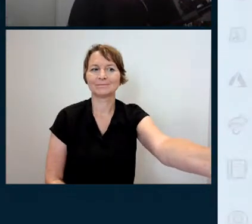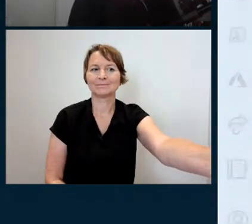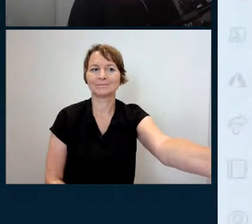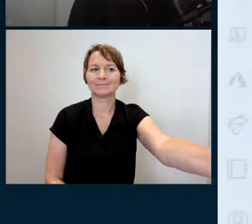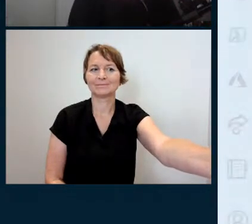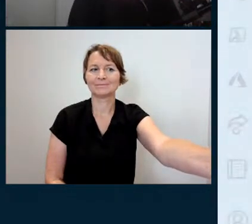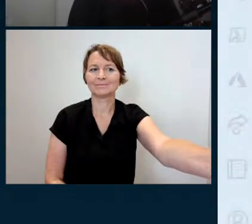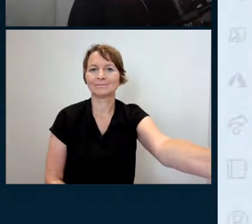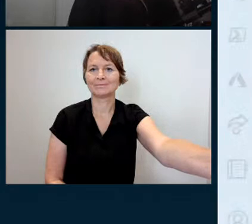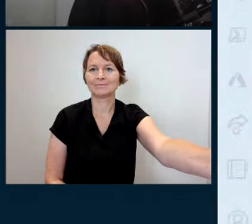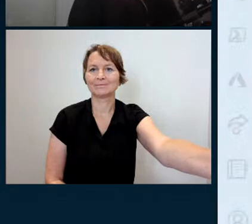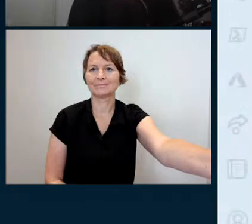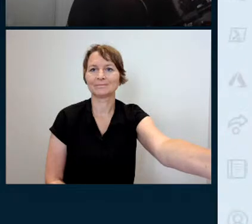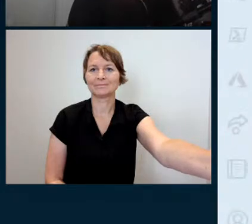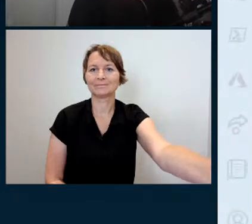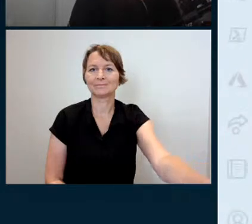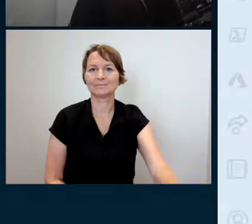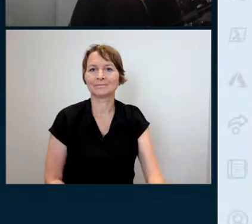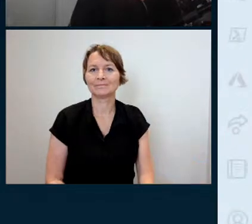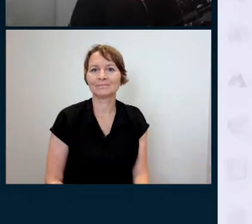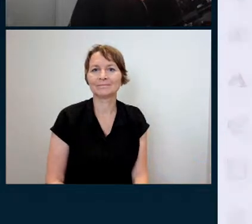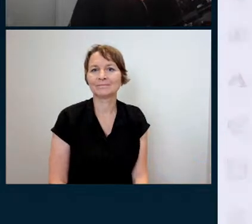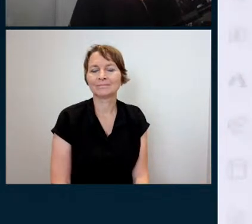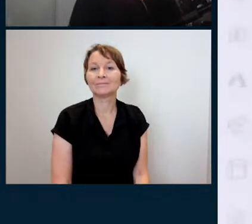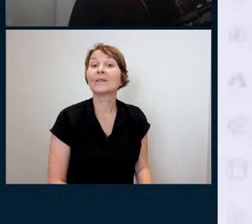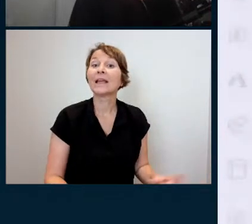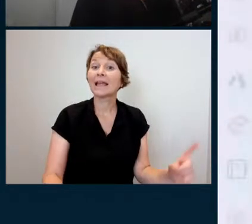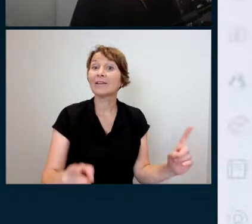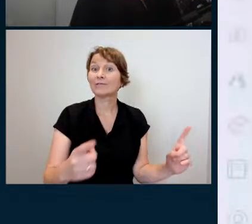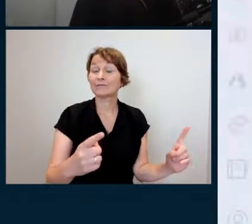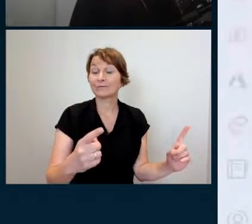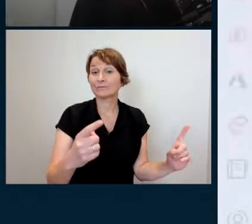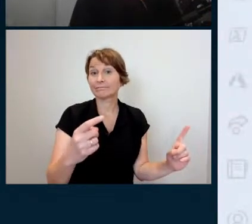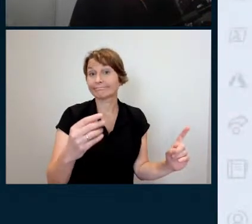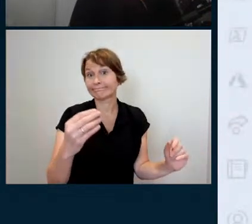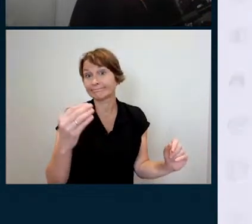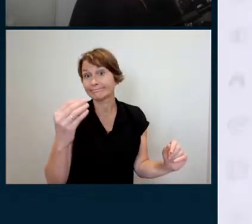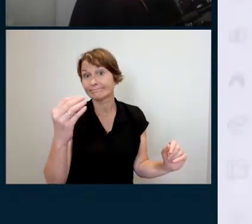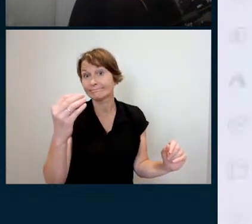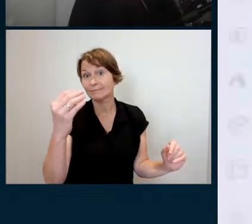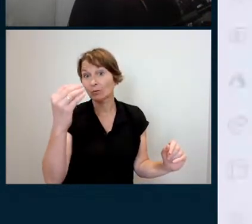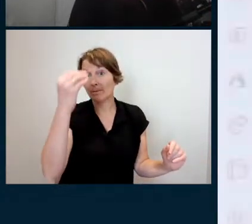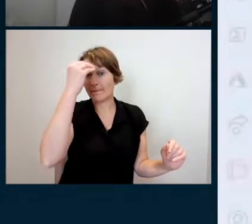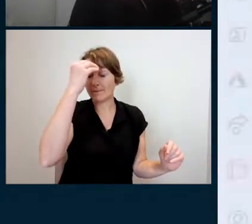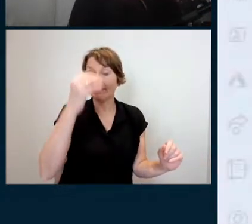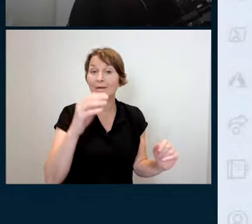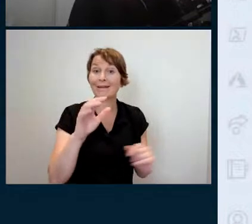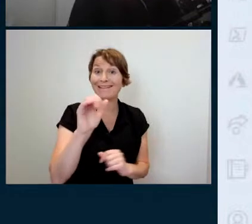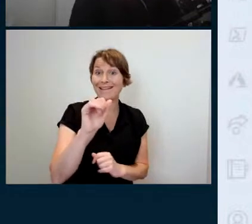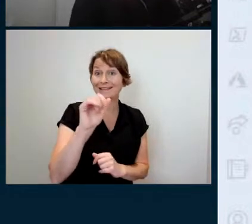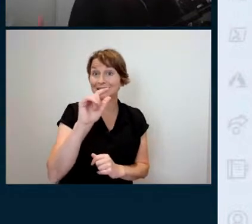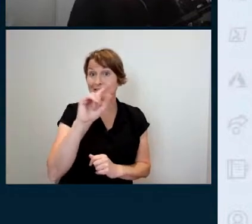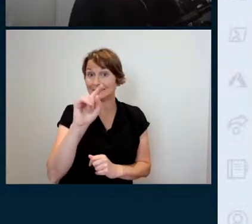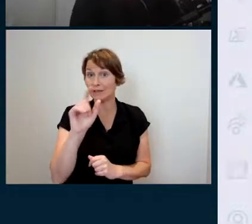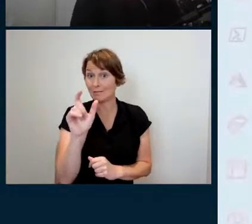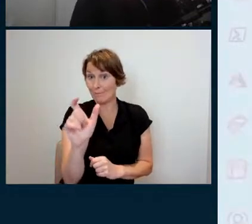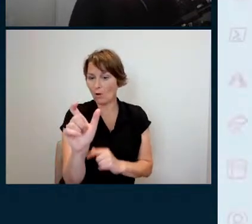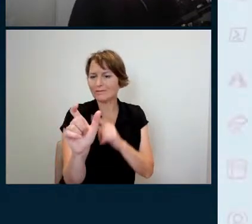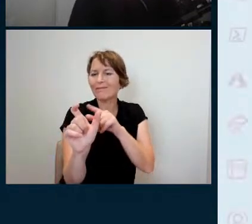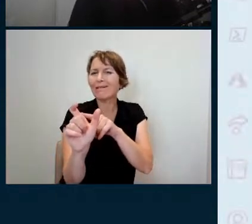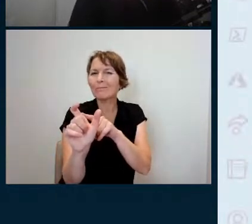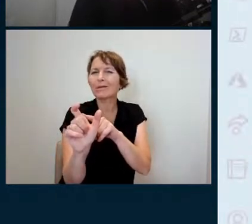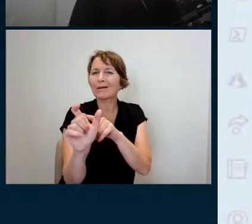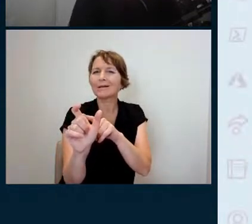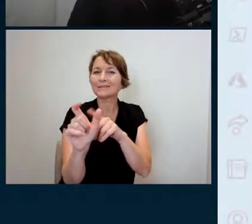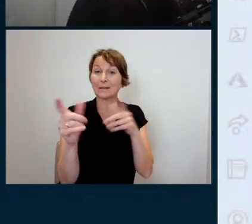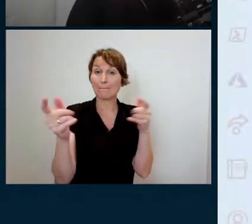That's one thing to remember when you're running AZ module and you're running Azure Management. The startup